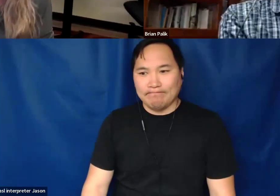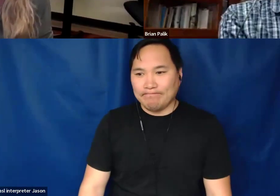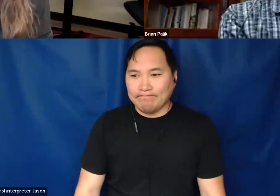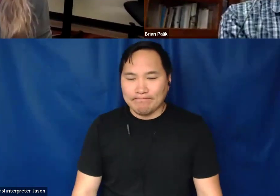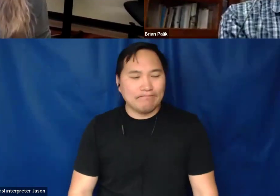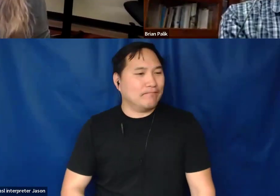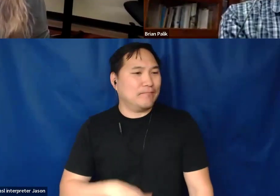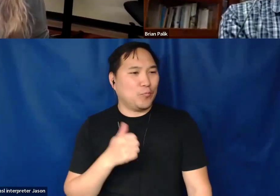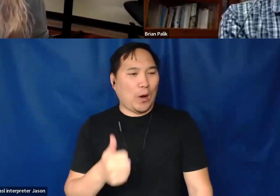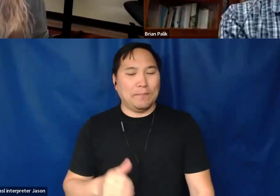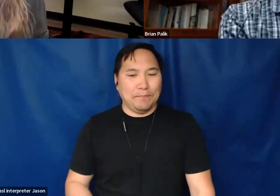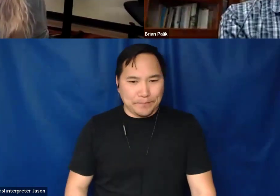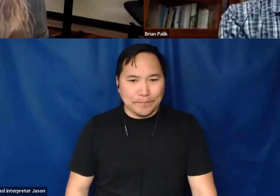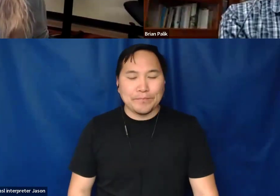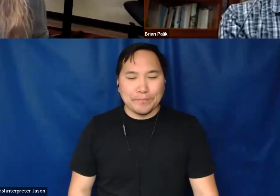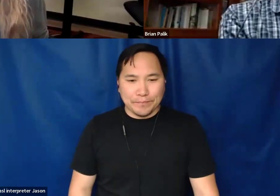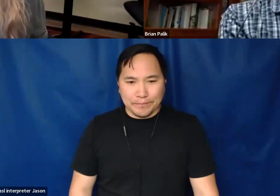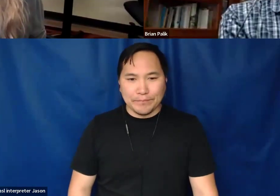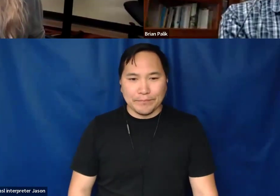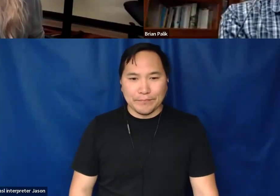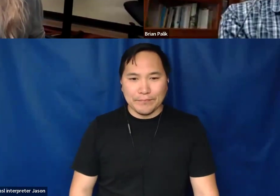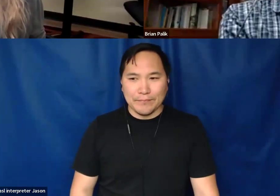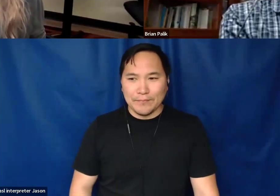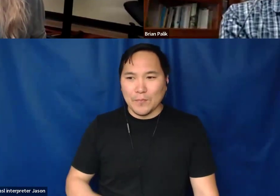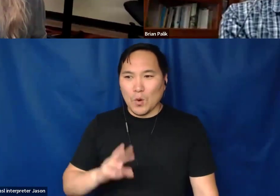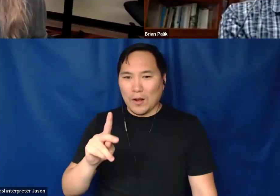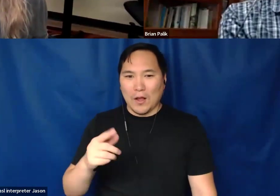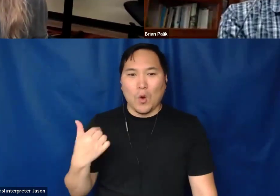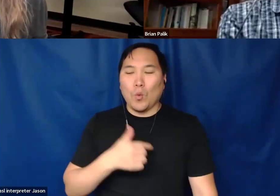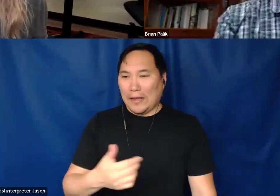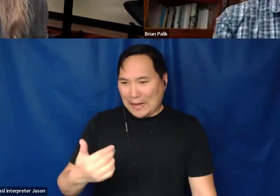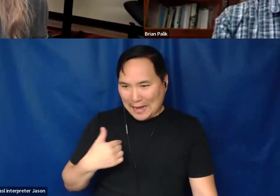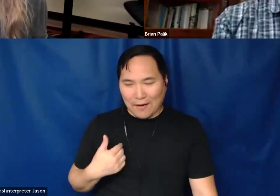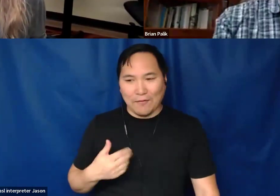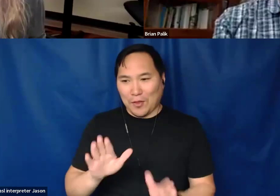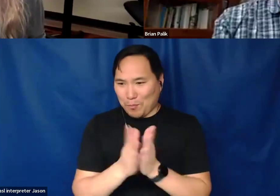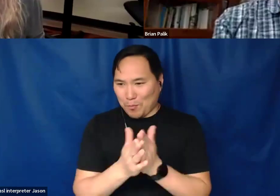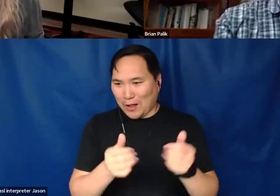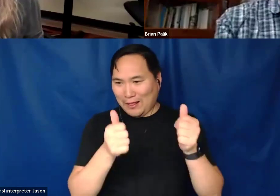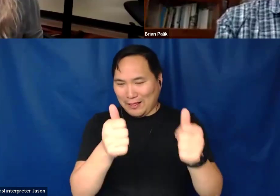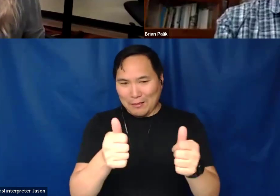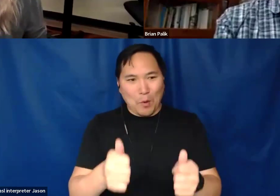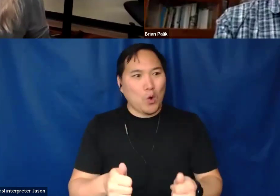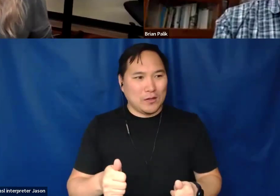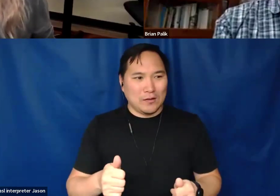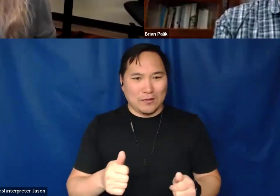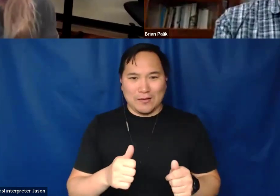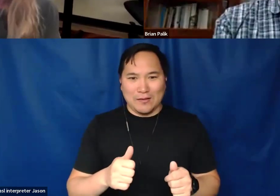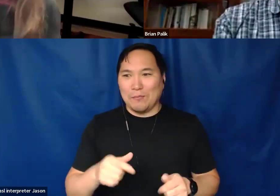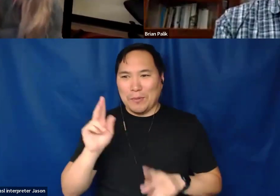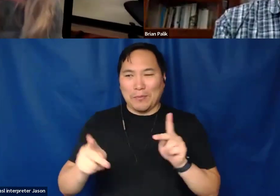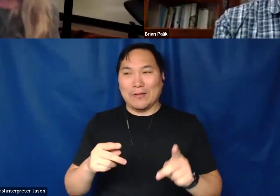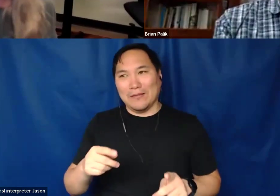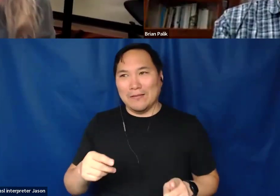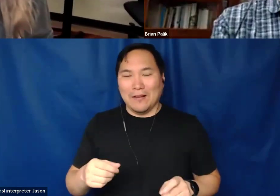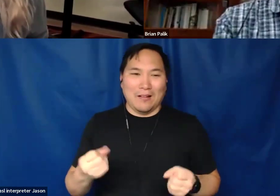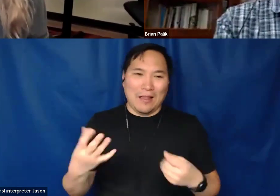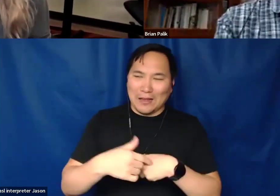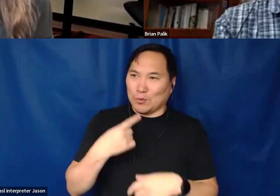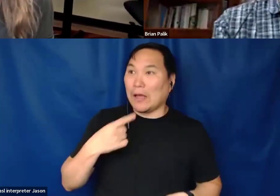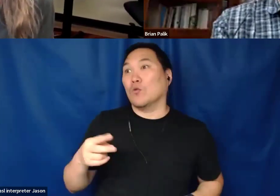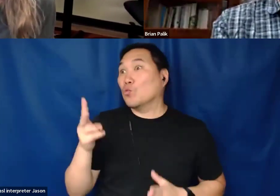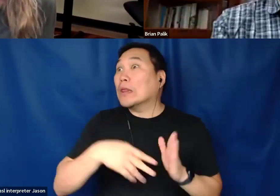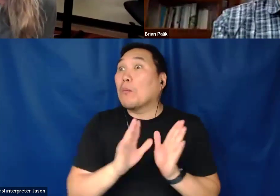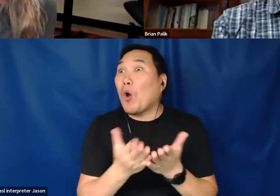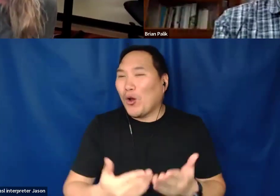Great. So we did post the book link because there's been a lot of go read the book. So we've